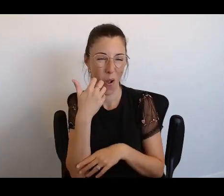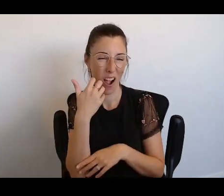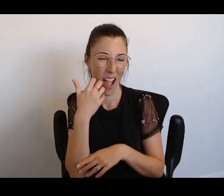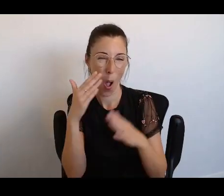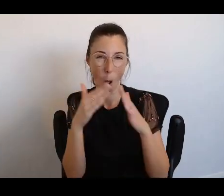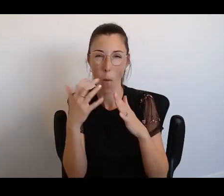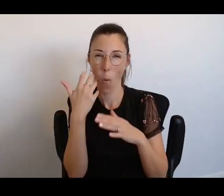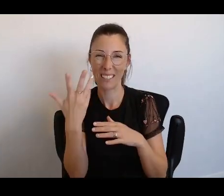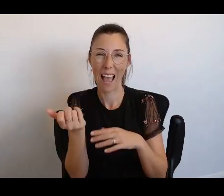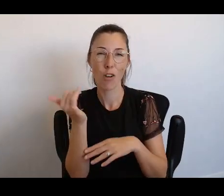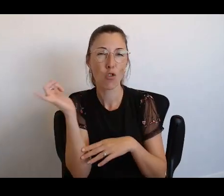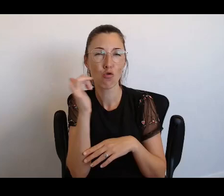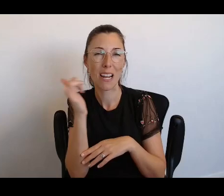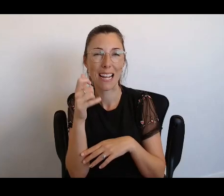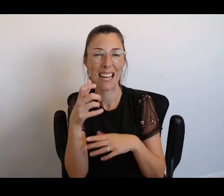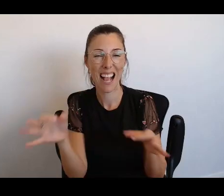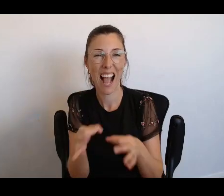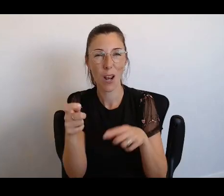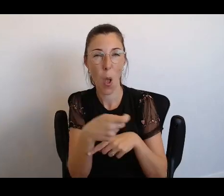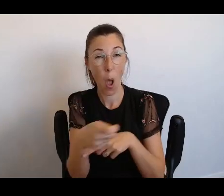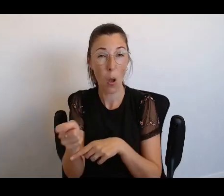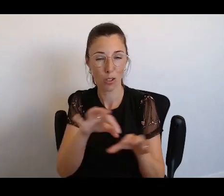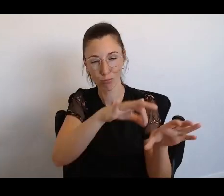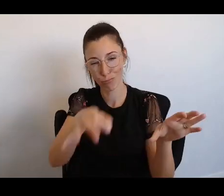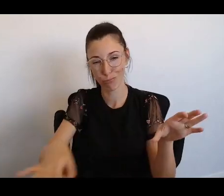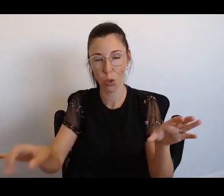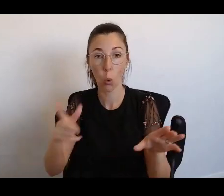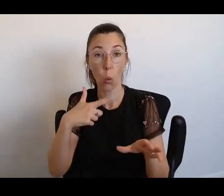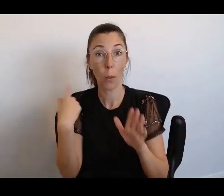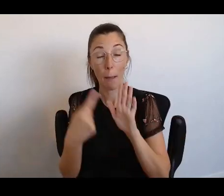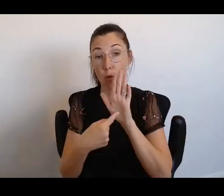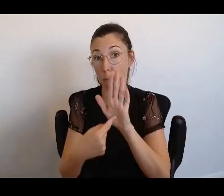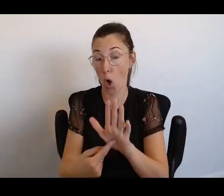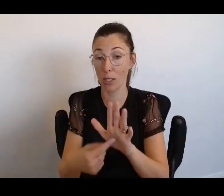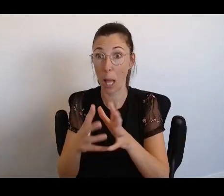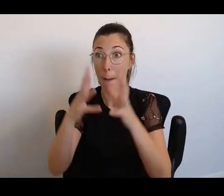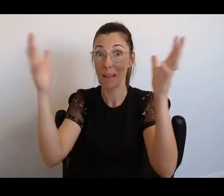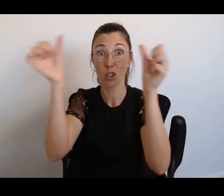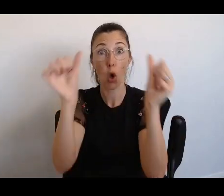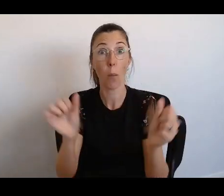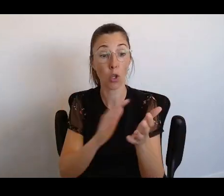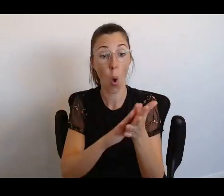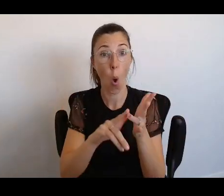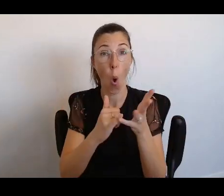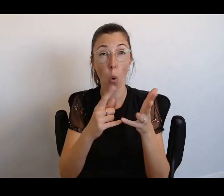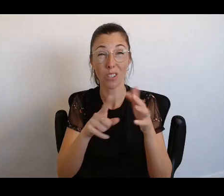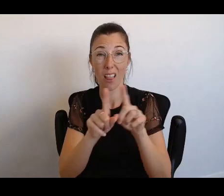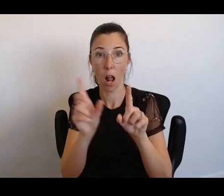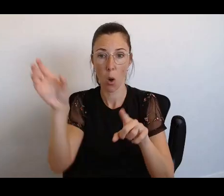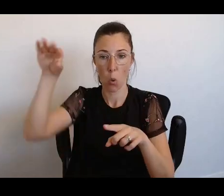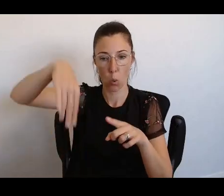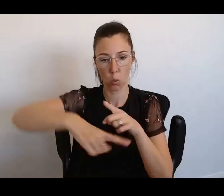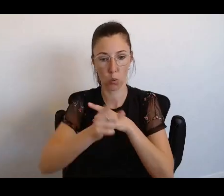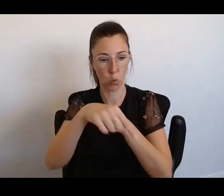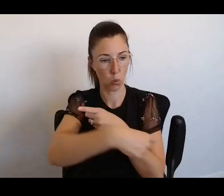were proposing an oversized hose sculpture that twists and turns across the site like the course of the Brisbane River. The